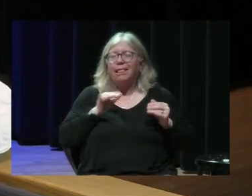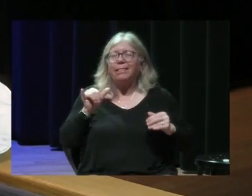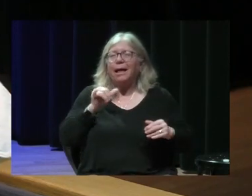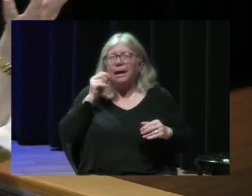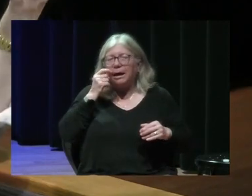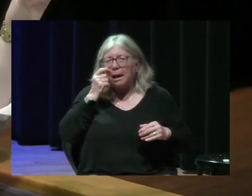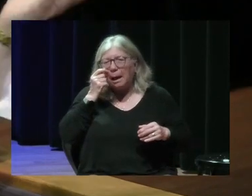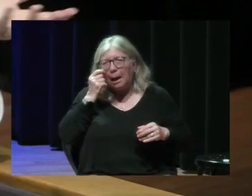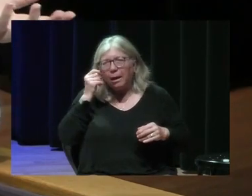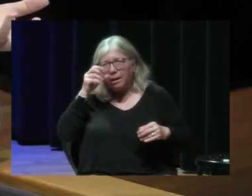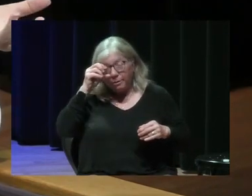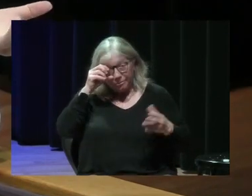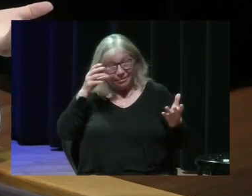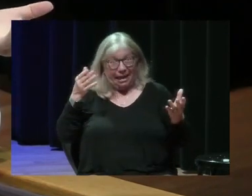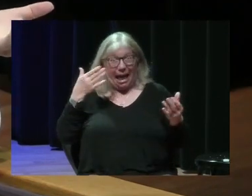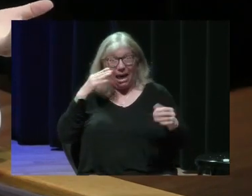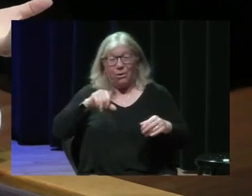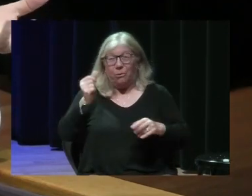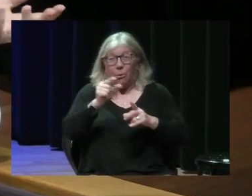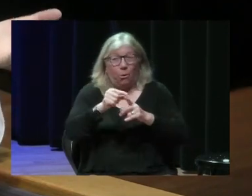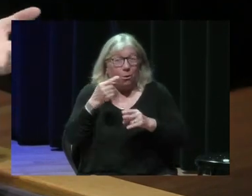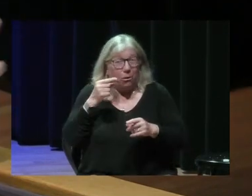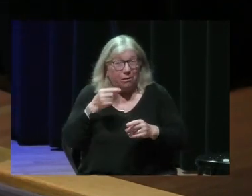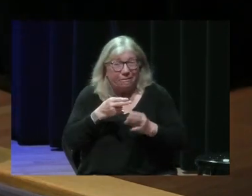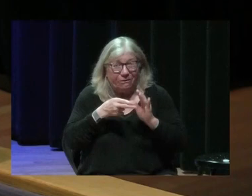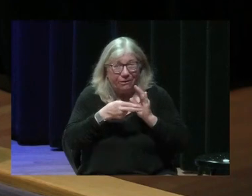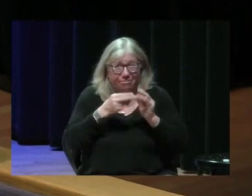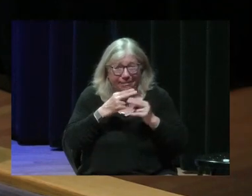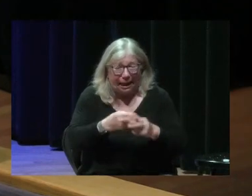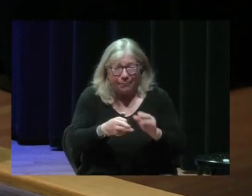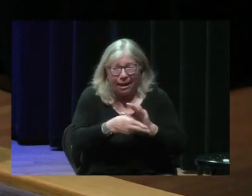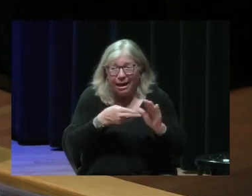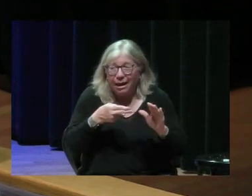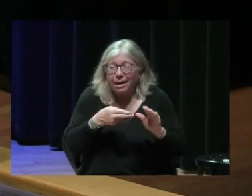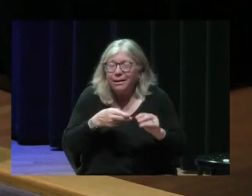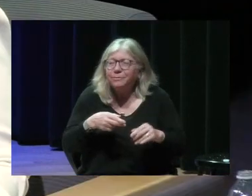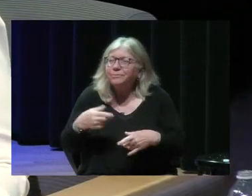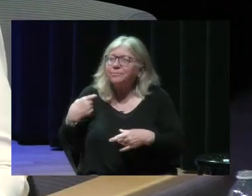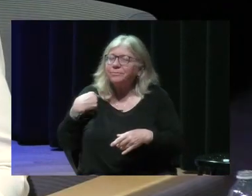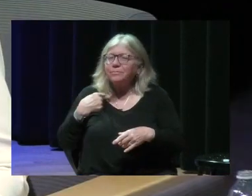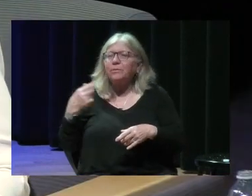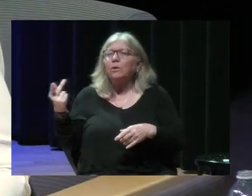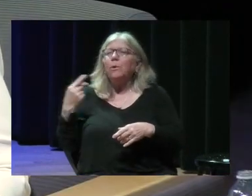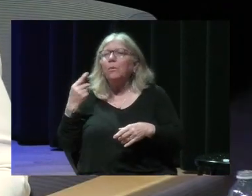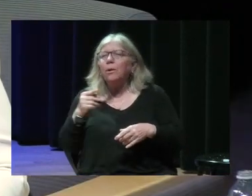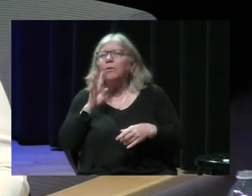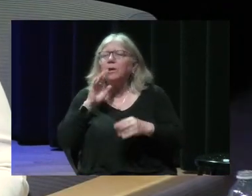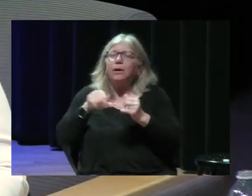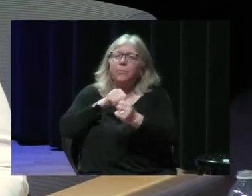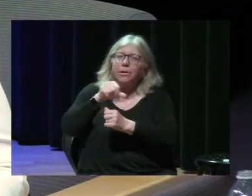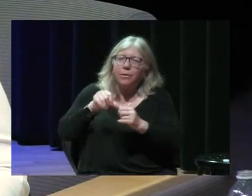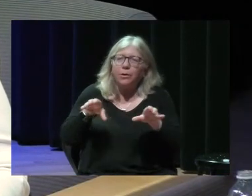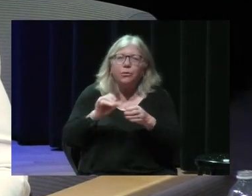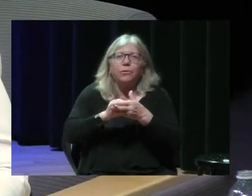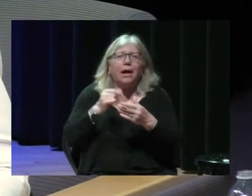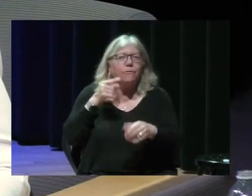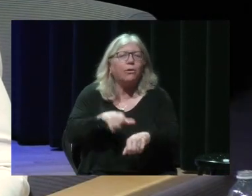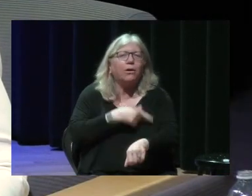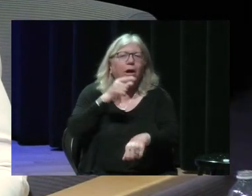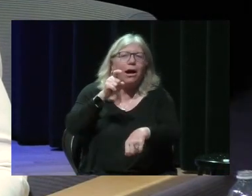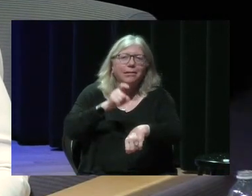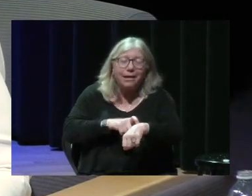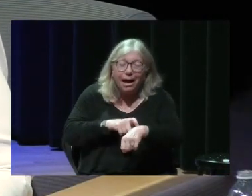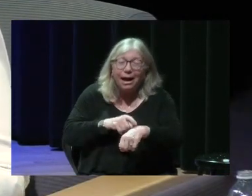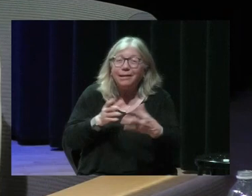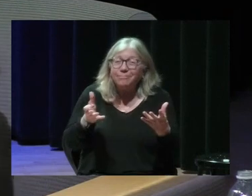like, love. I don't really know another word for it in a library. So we love talking to each other, and we can do that for a long time. It is how we